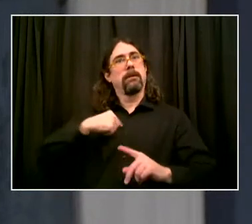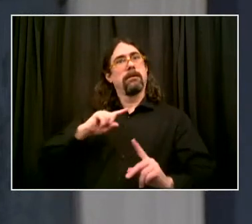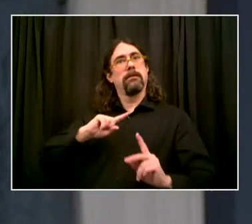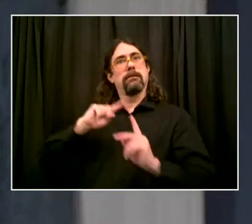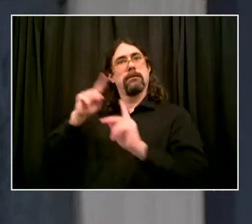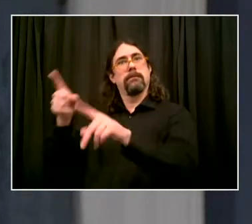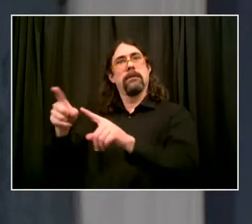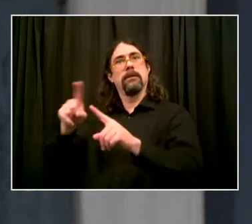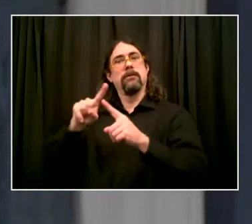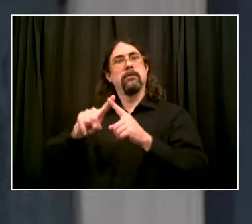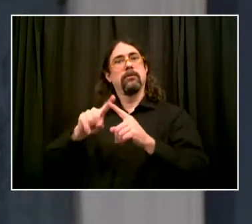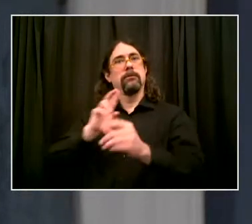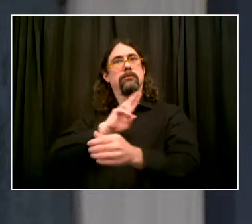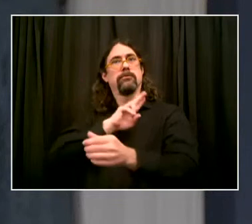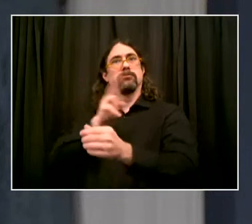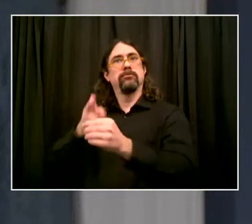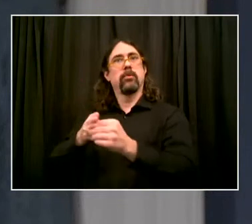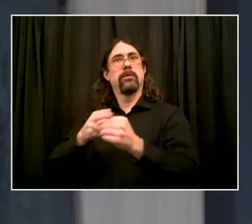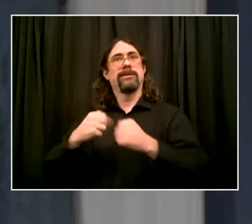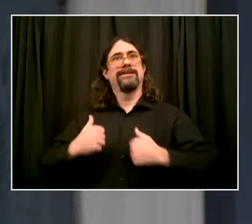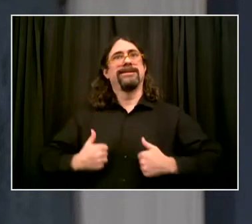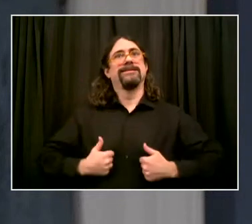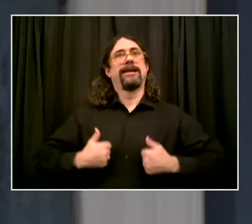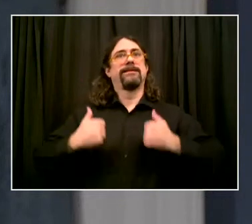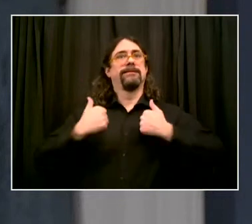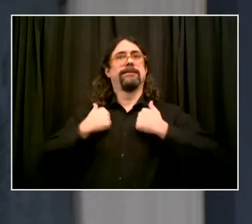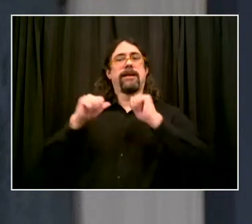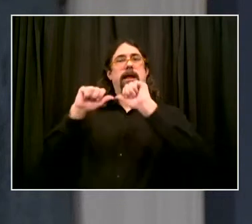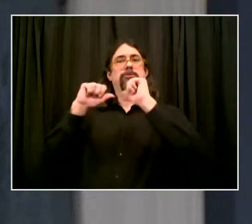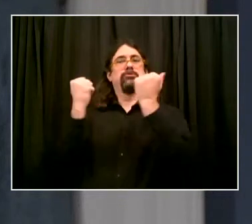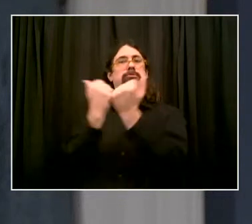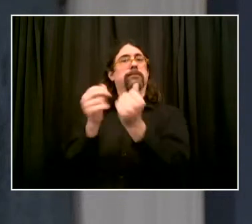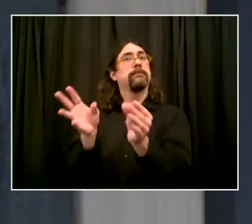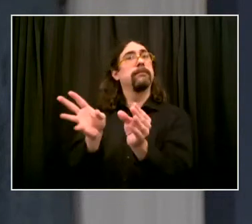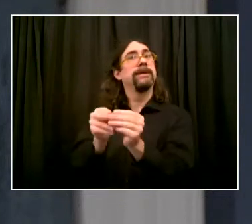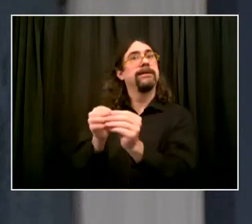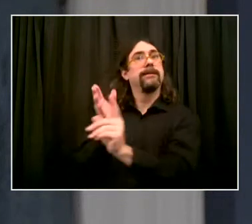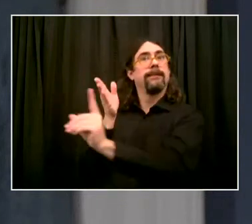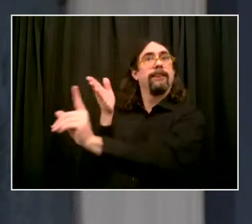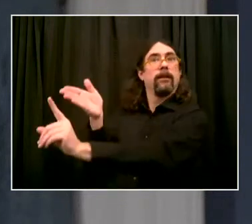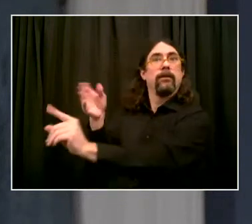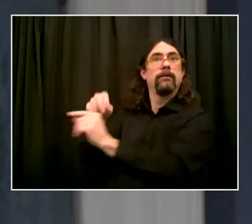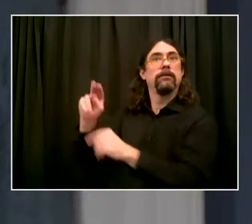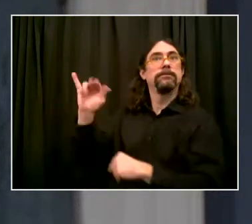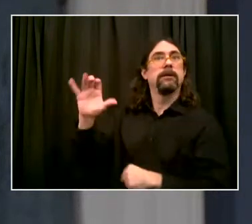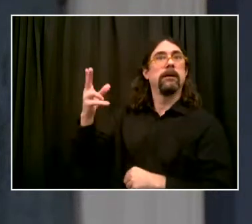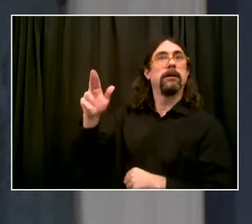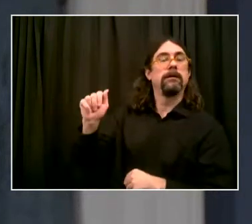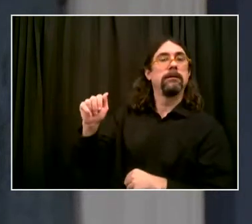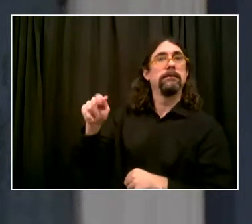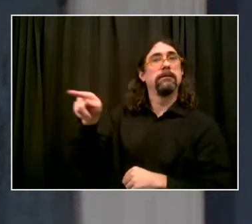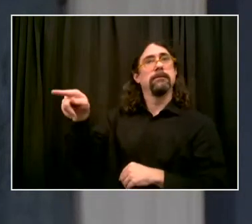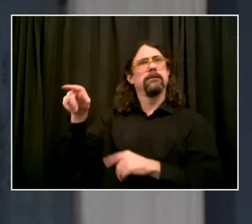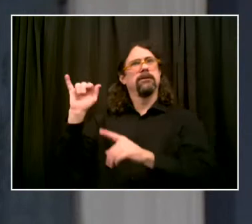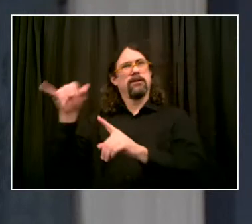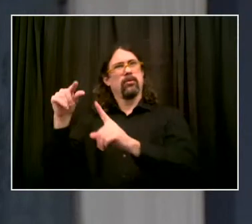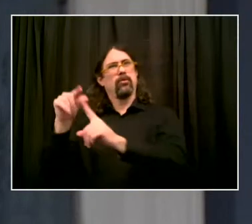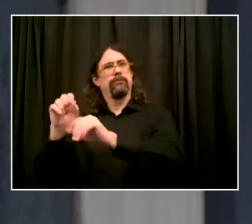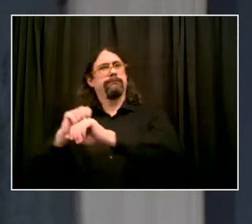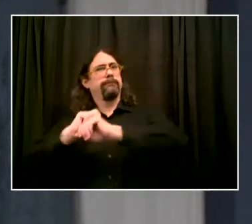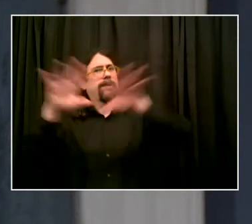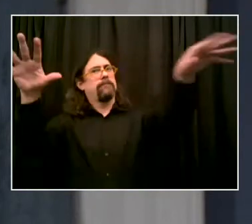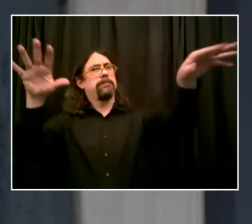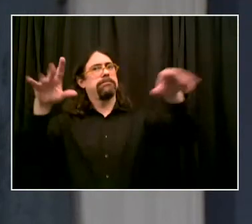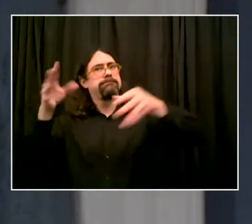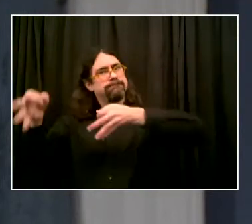out about a vaccination clinic that was scheduled to open at her Developments Community Center the following day. Ms.